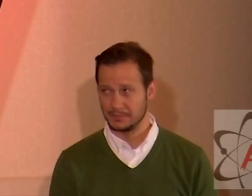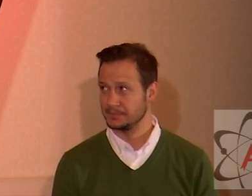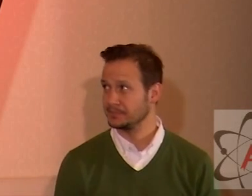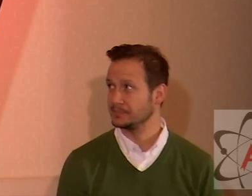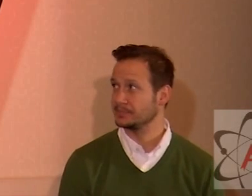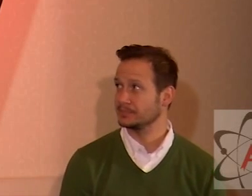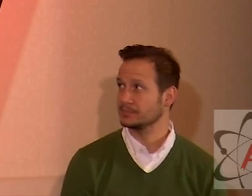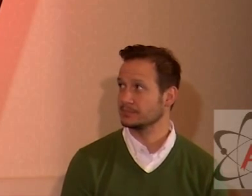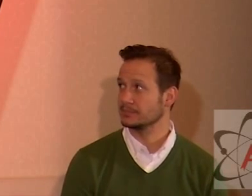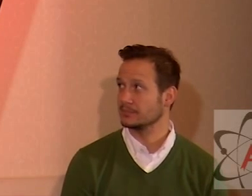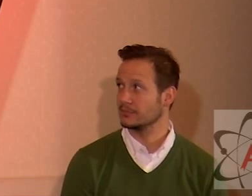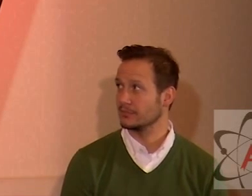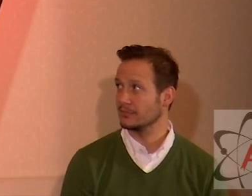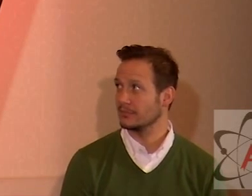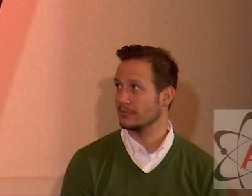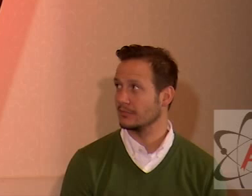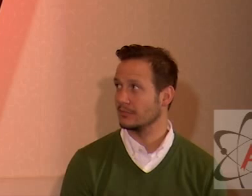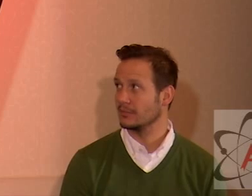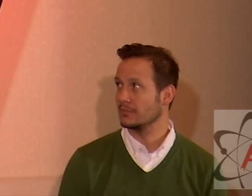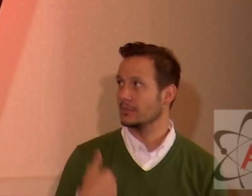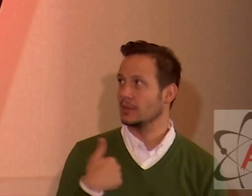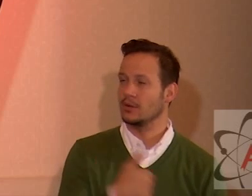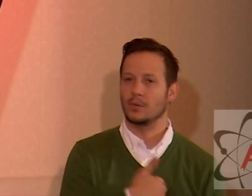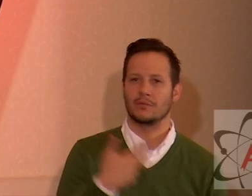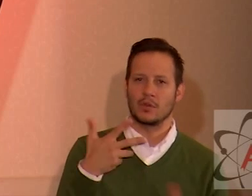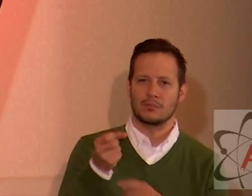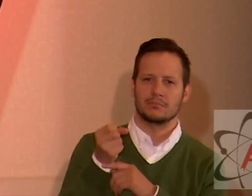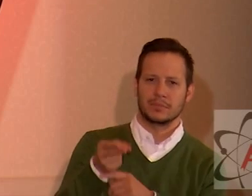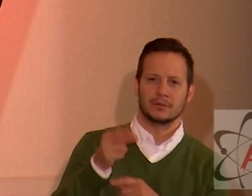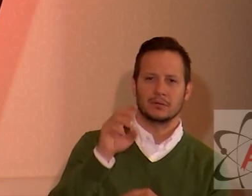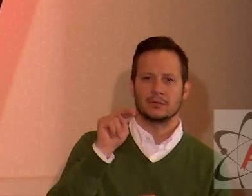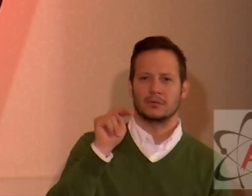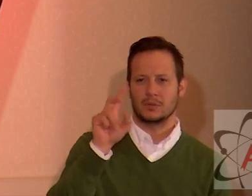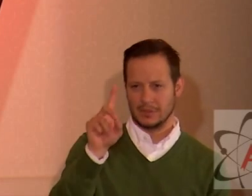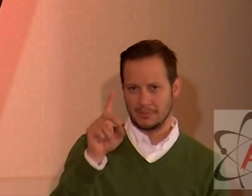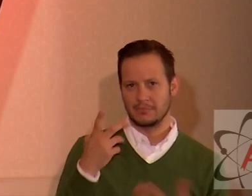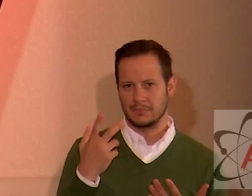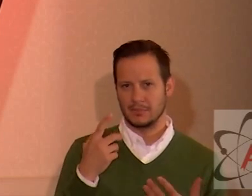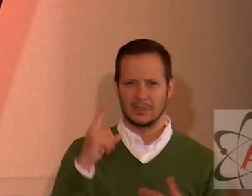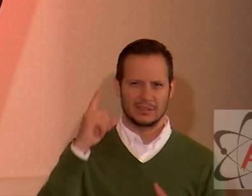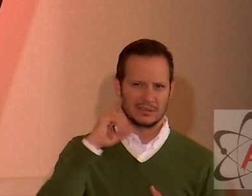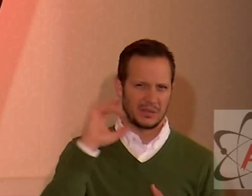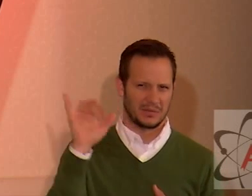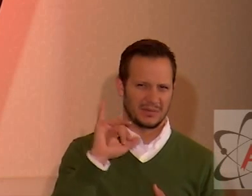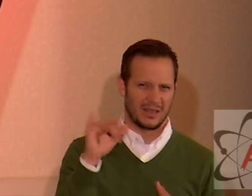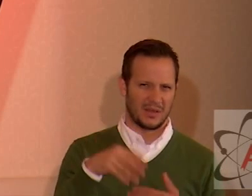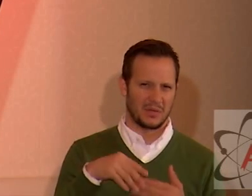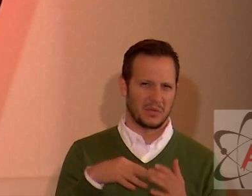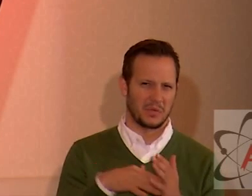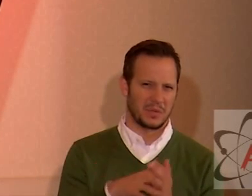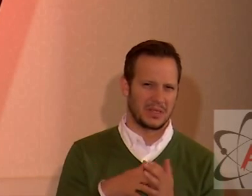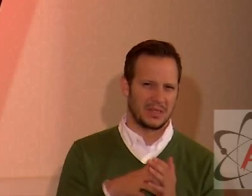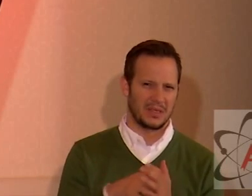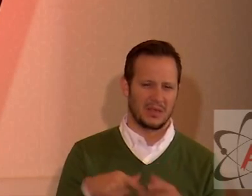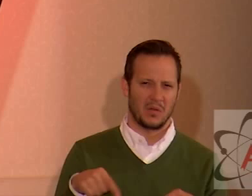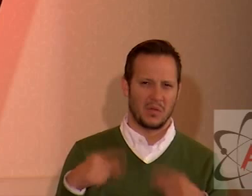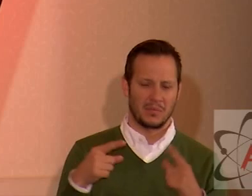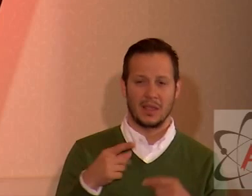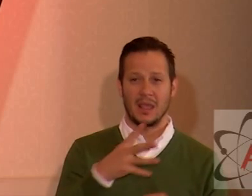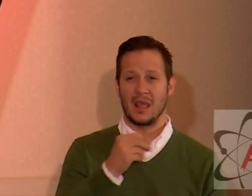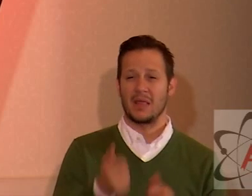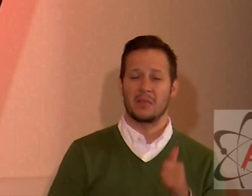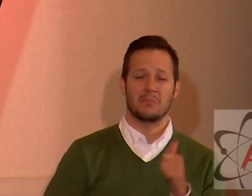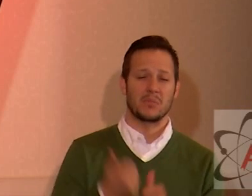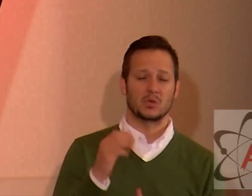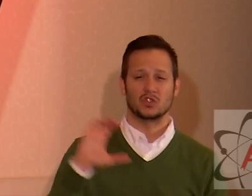We have beaten Notre Dame so far. That sounds like a very flimsy argument. In fact, one of the most conservative judges